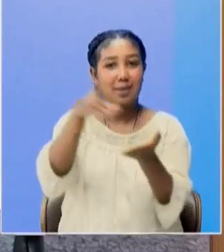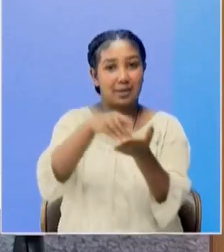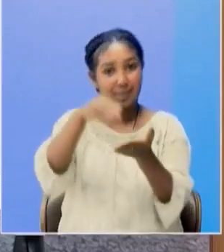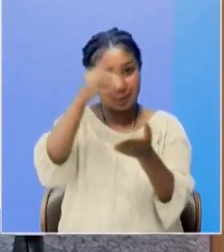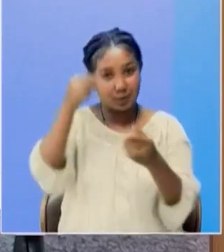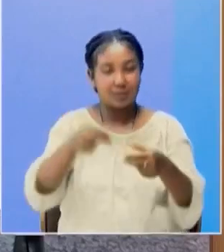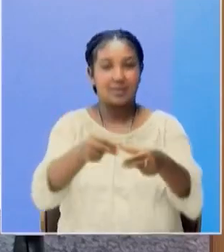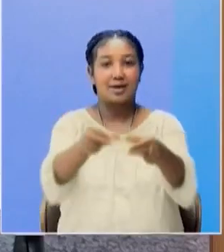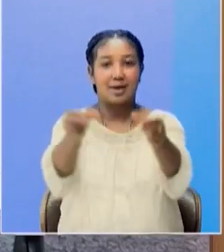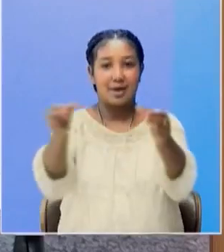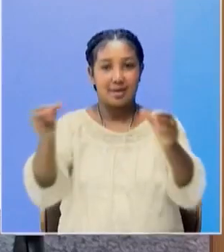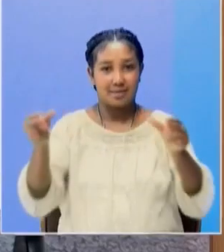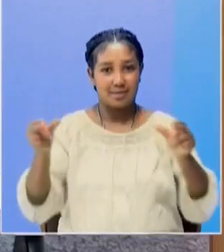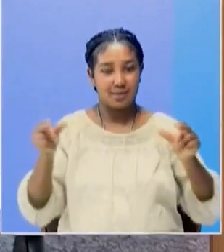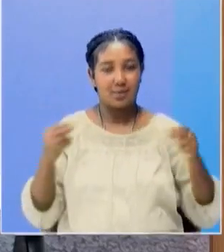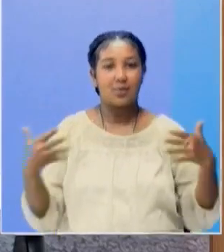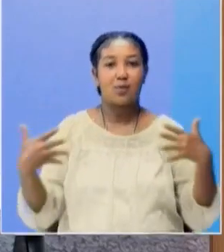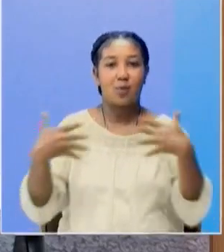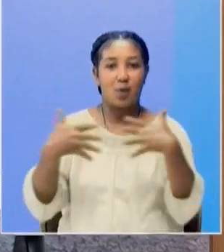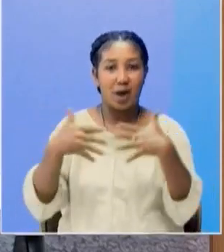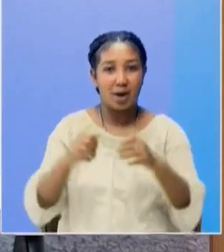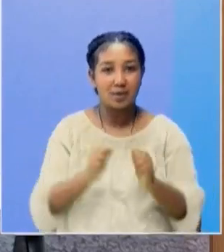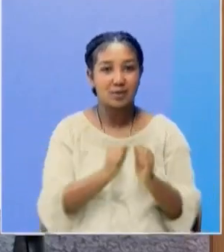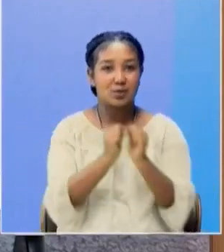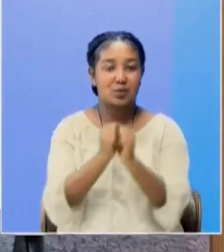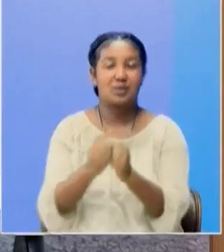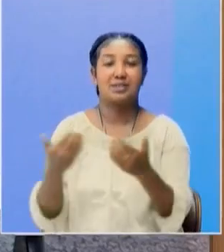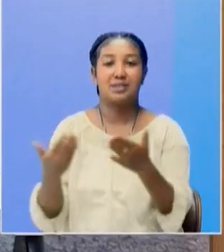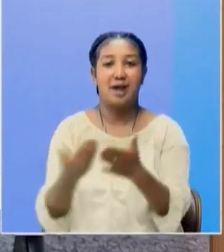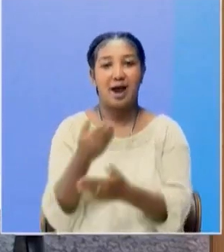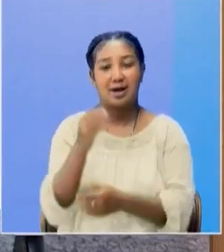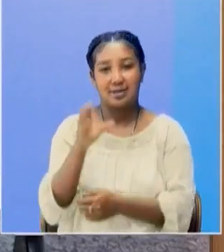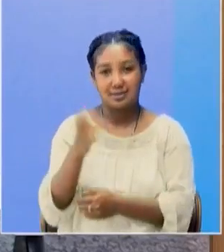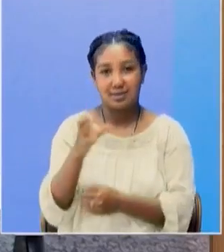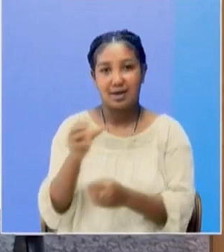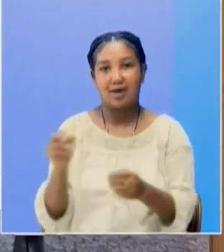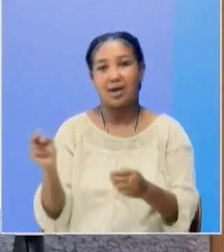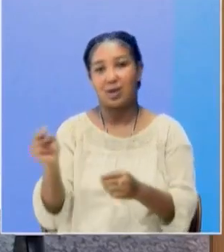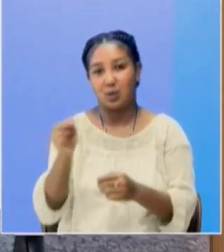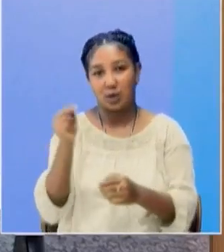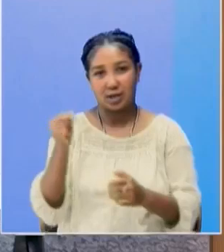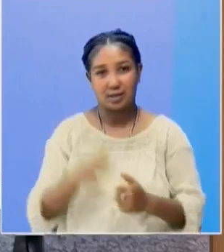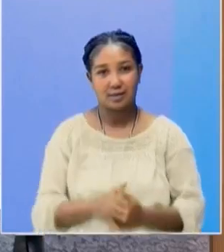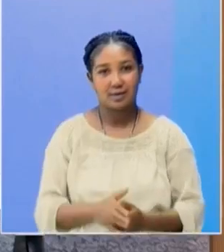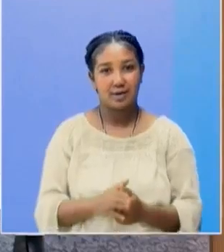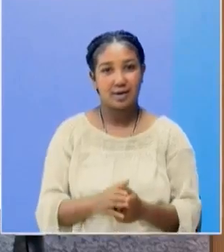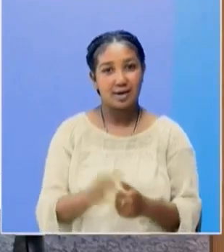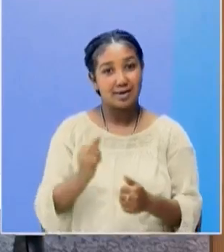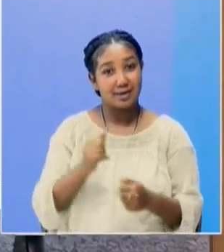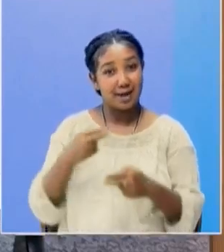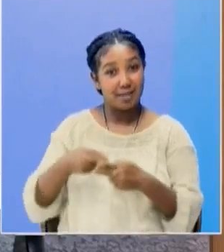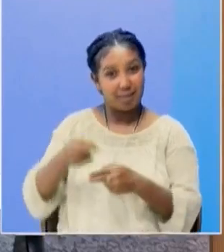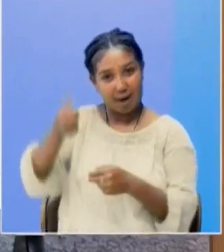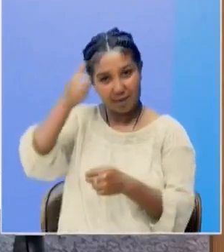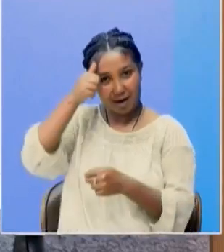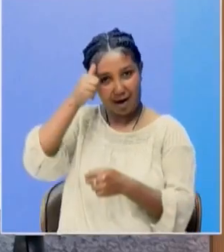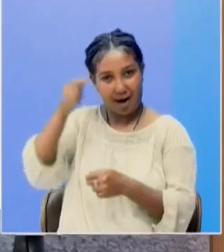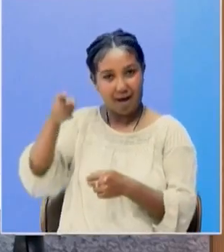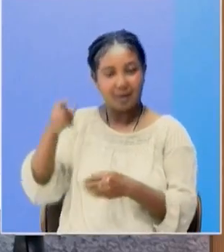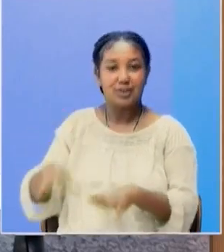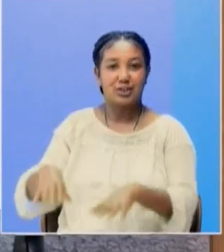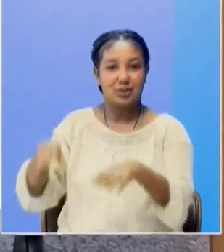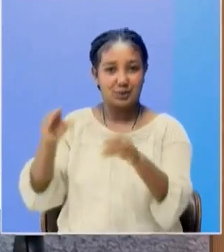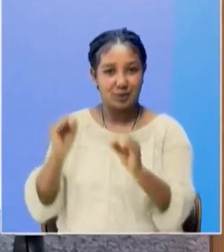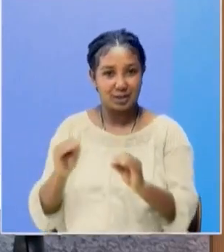government of Addis Ababa Education Bureau in collaboration with Addis Media Network. I'm Abdullah Governor.